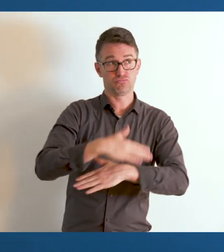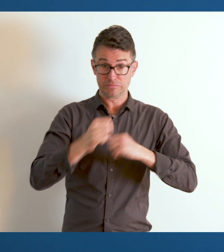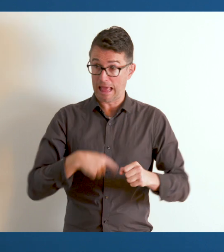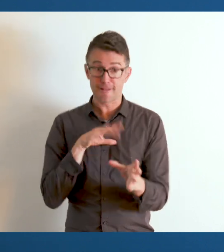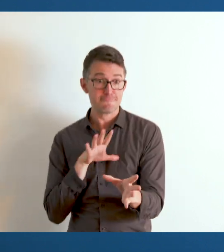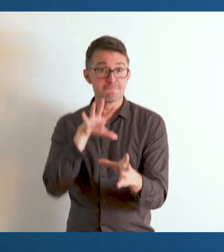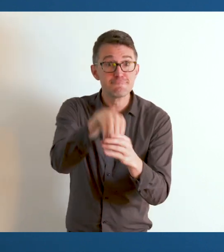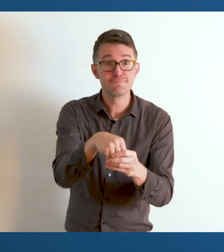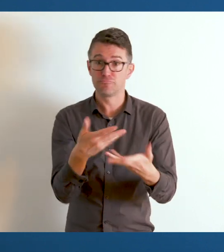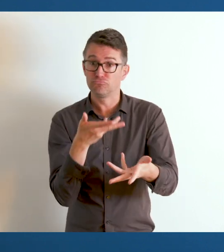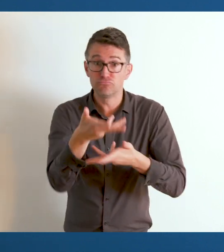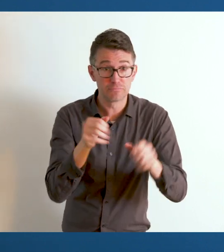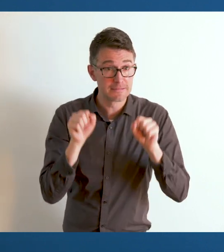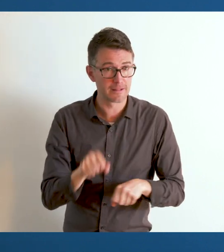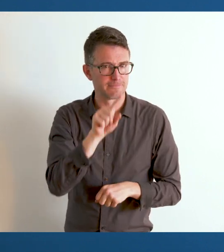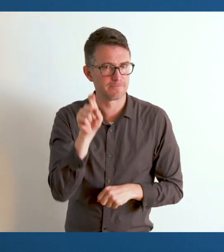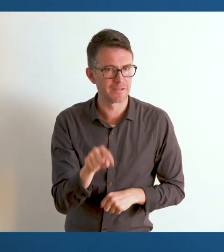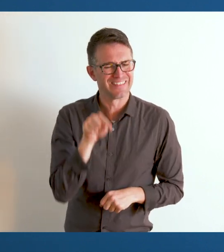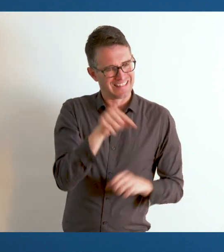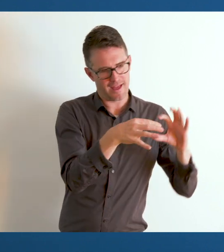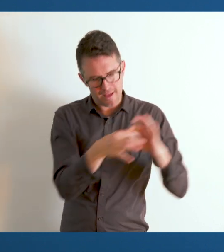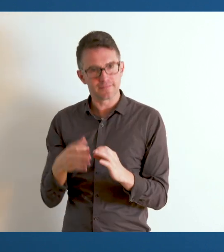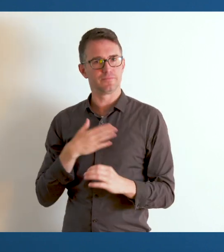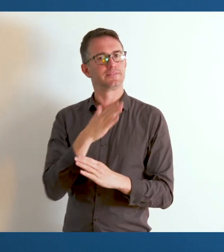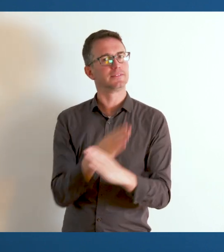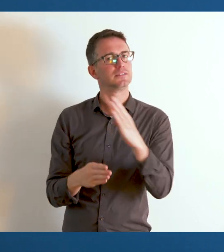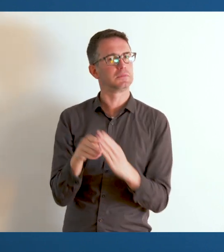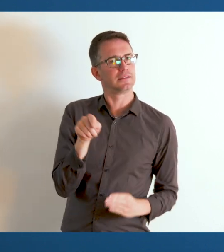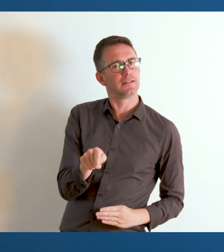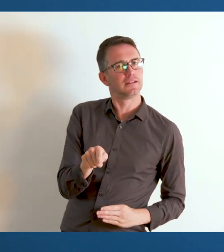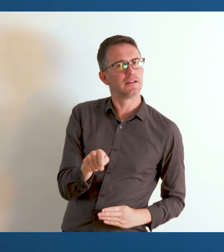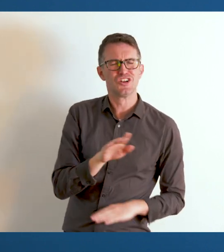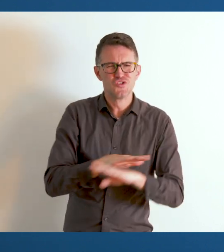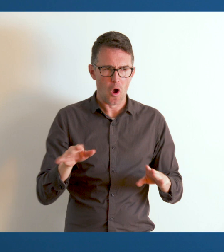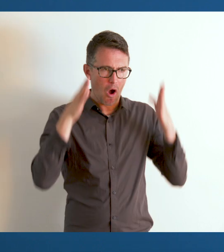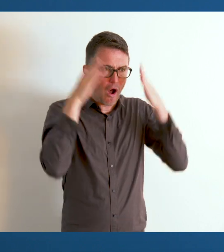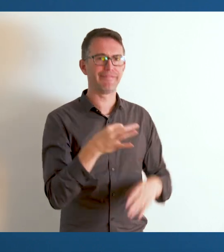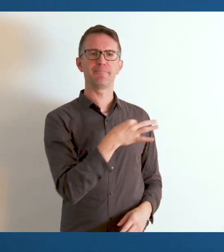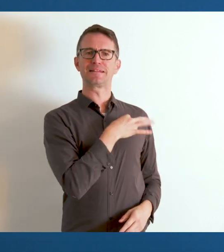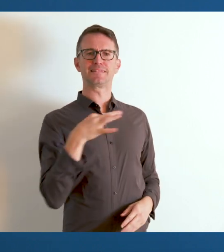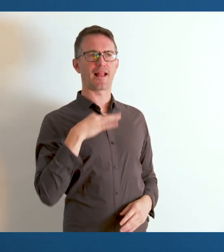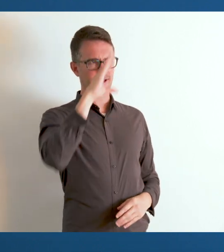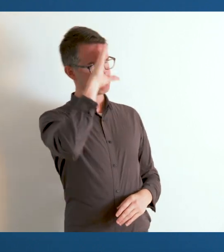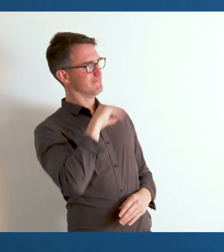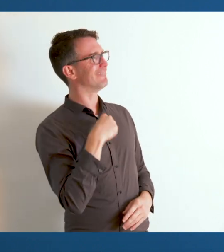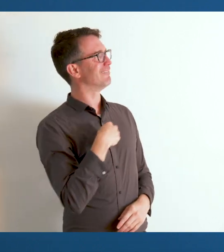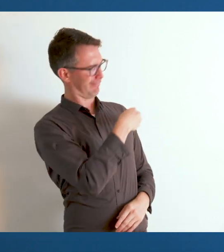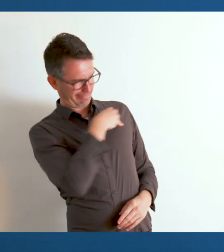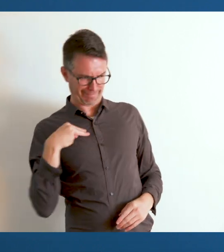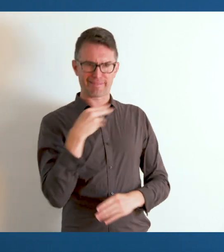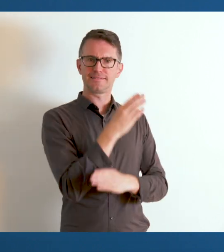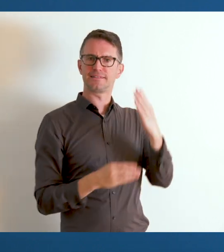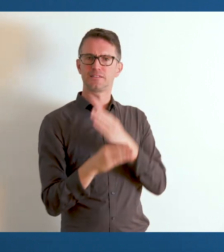that are elements of disability. But it's not a medical diagnosis or a condition. It's not based on